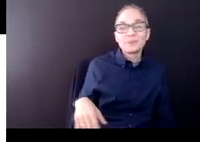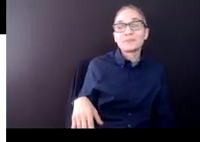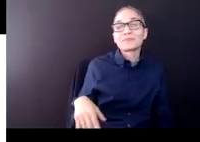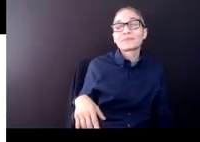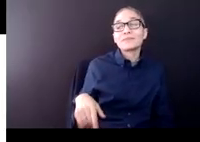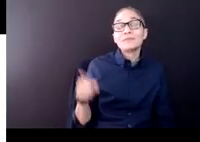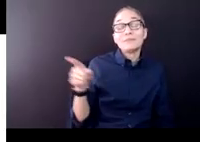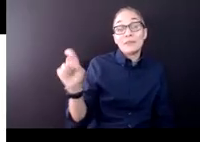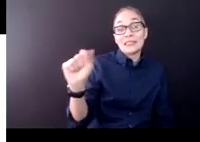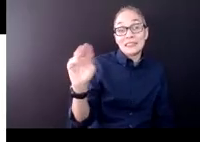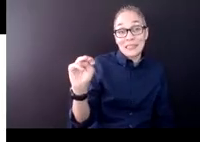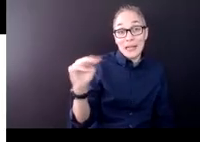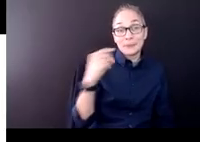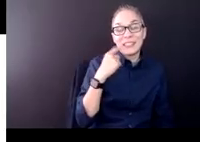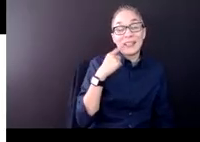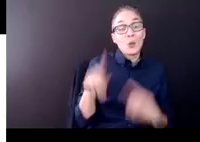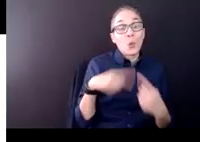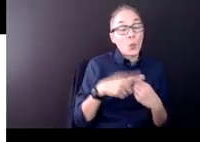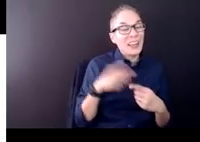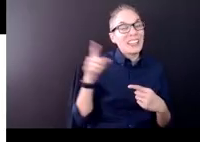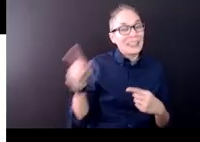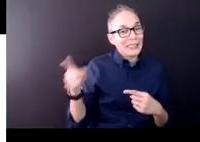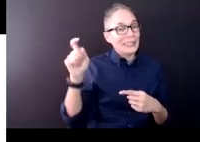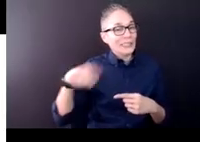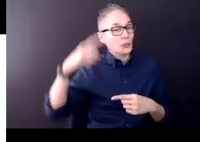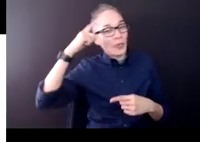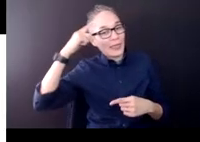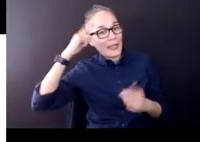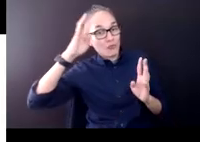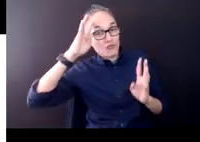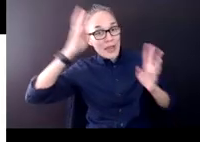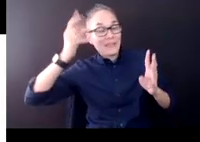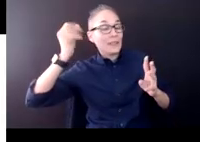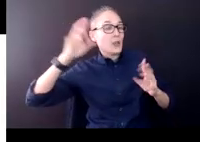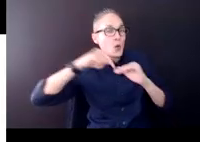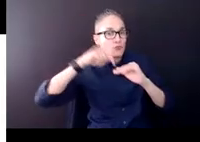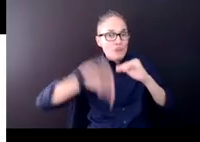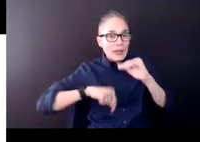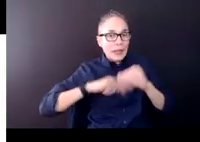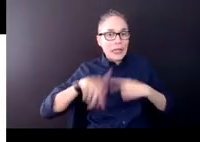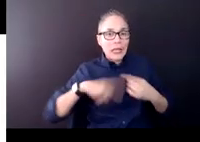he said that when he needs to think critically or creatively about something,